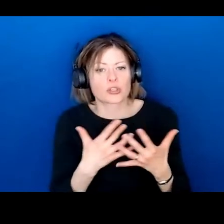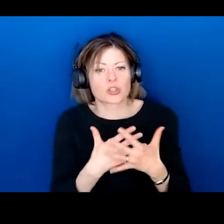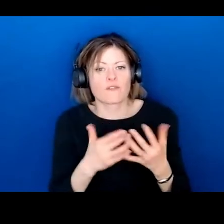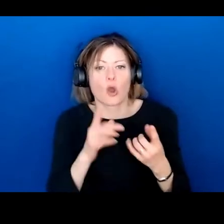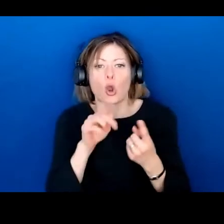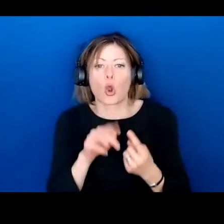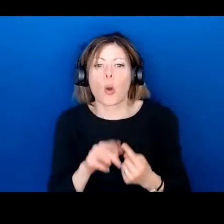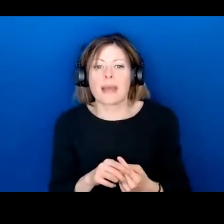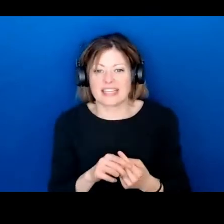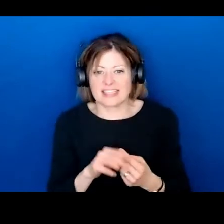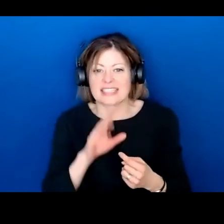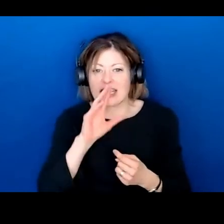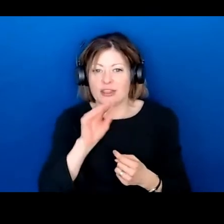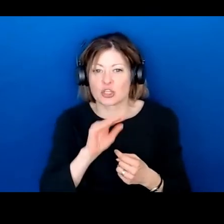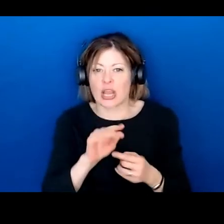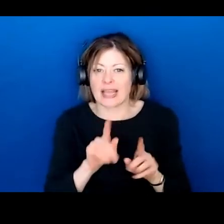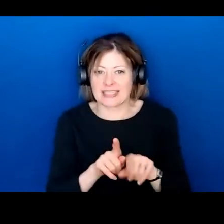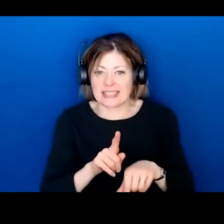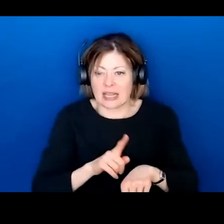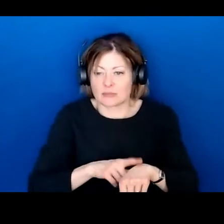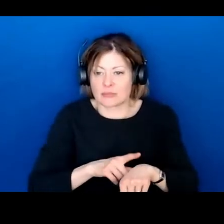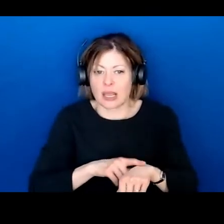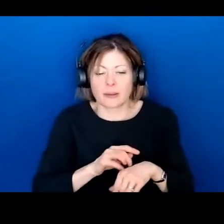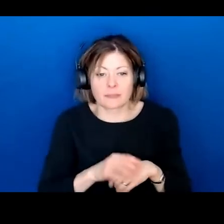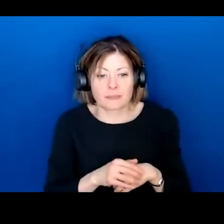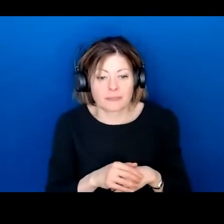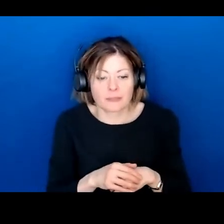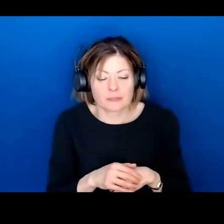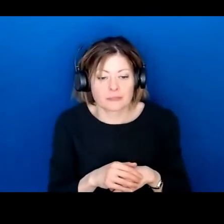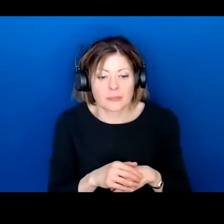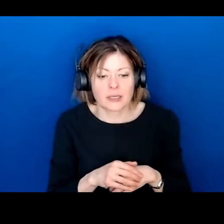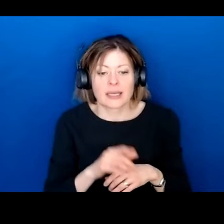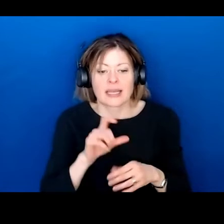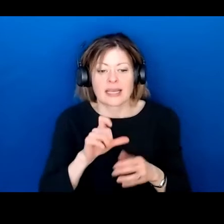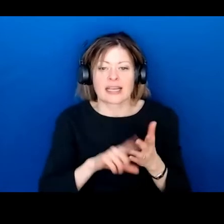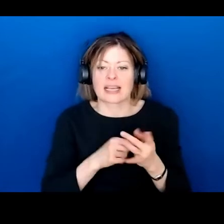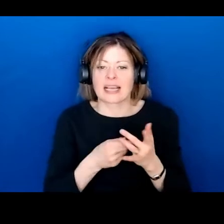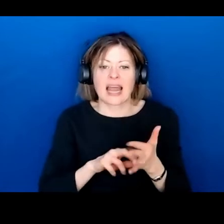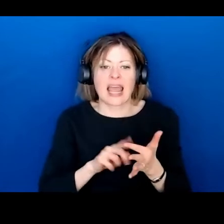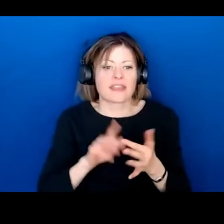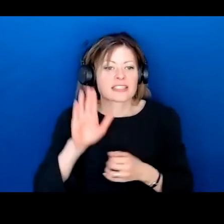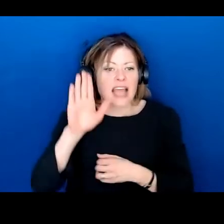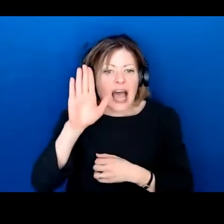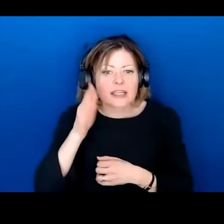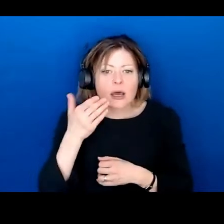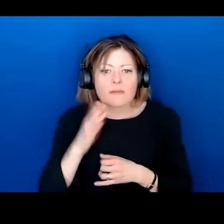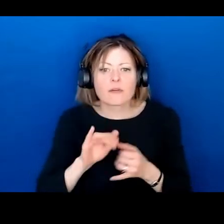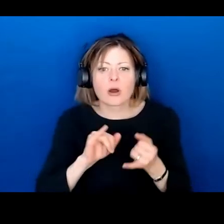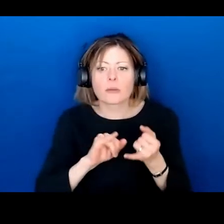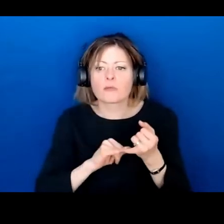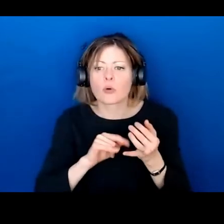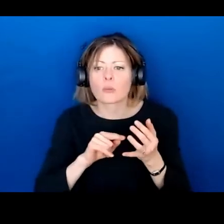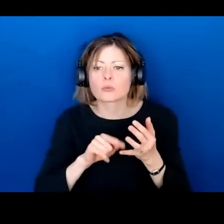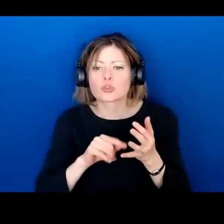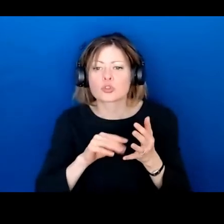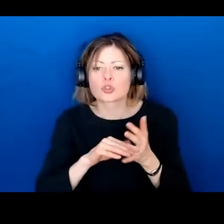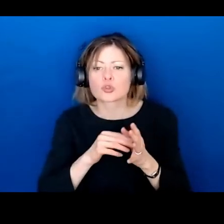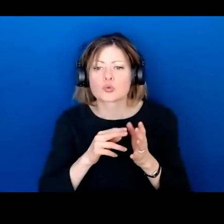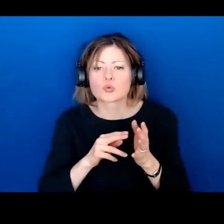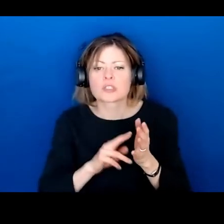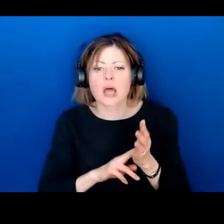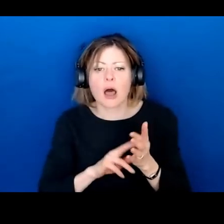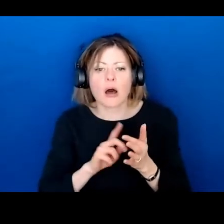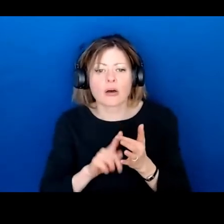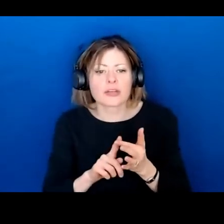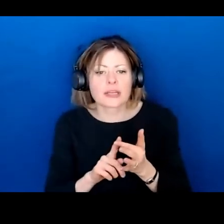comments in the chat during the talk. It looks like you've got hands up, Angie, from Suzanne and from